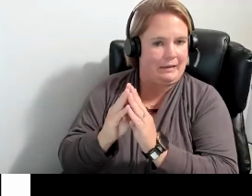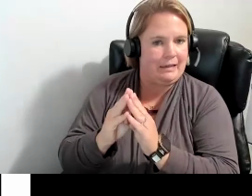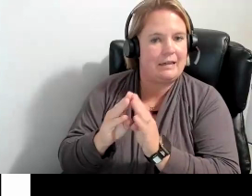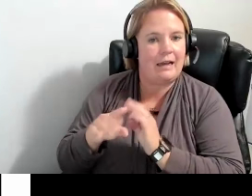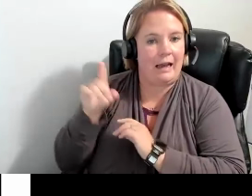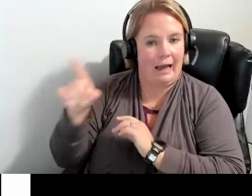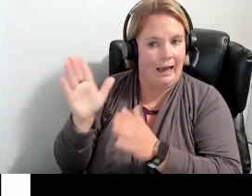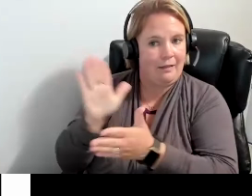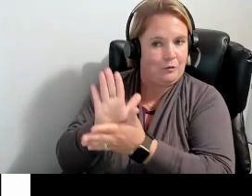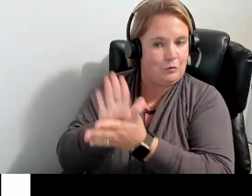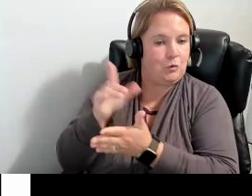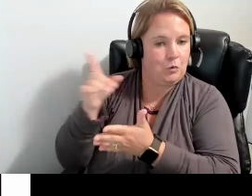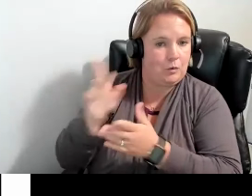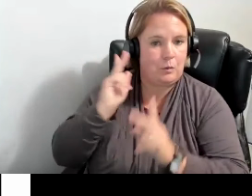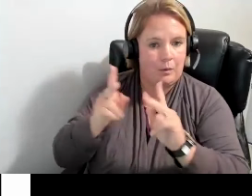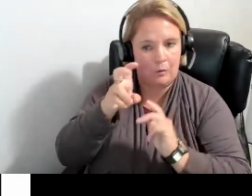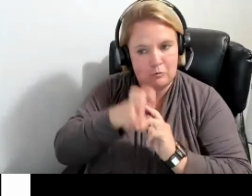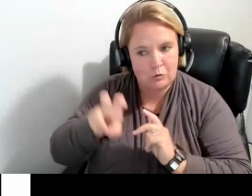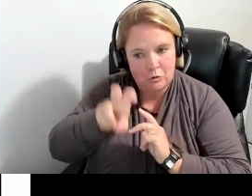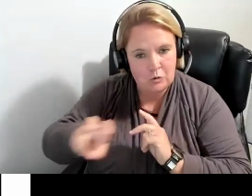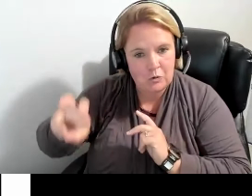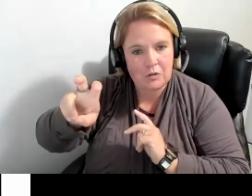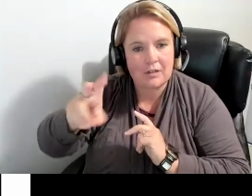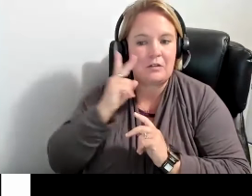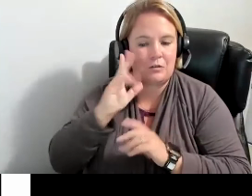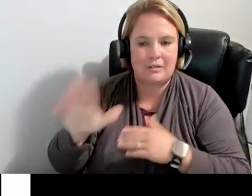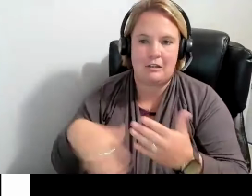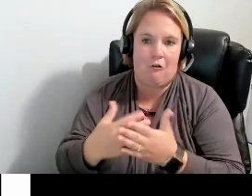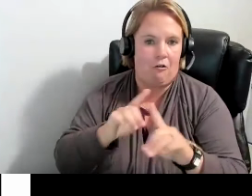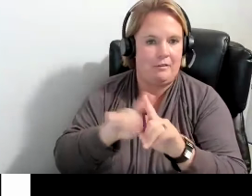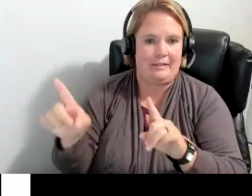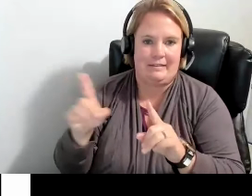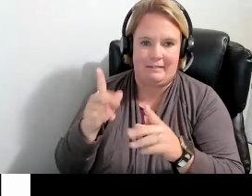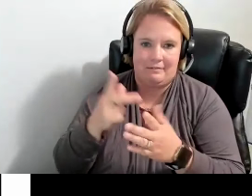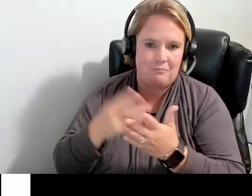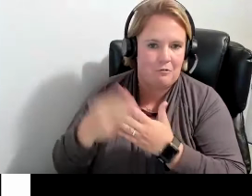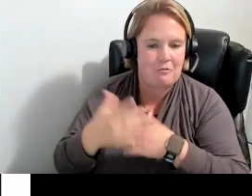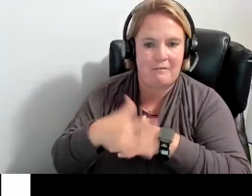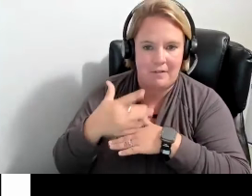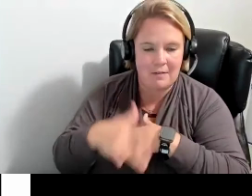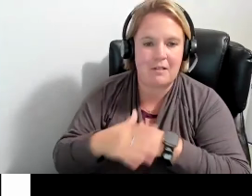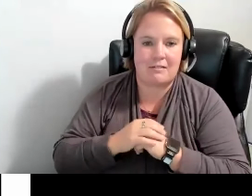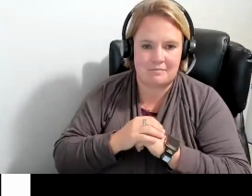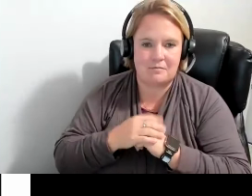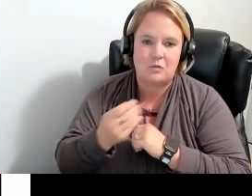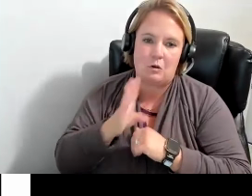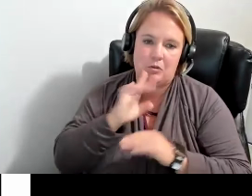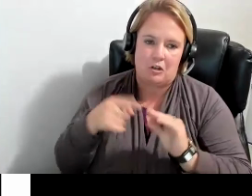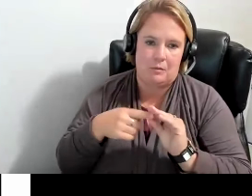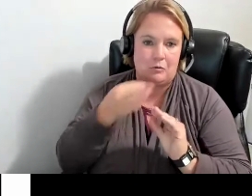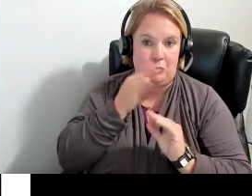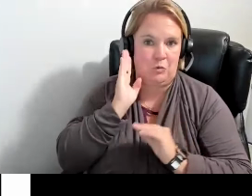Adult School where people will get a tour and get to learn about the different programs that are offered there. So I'll be talking about that